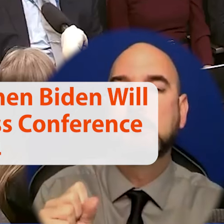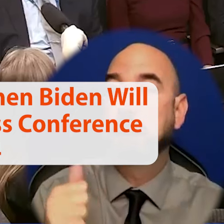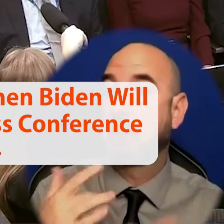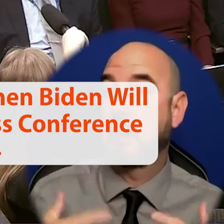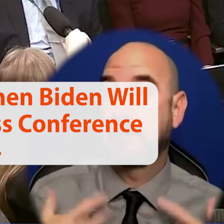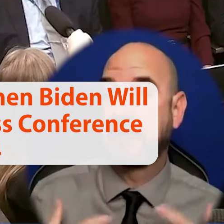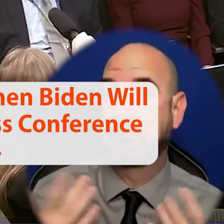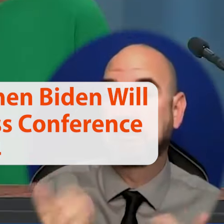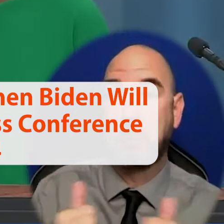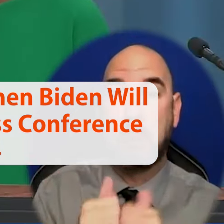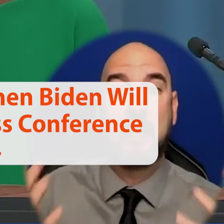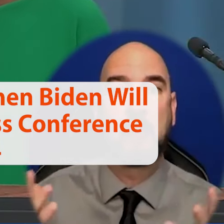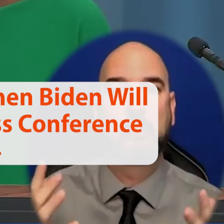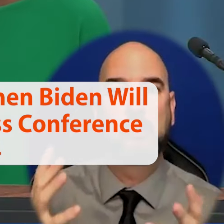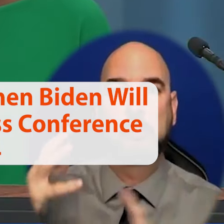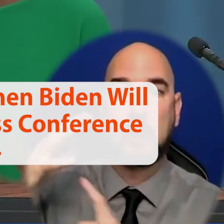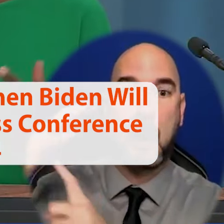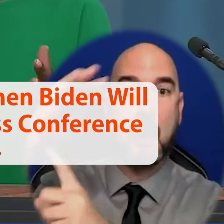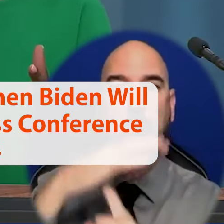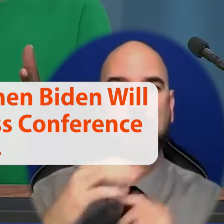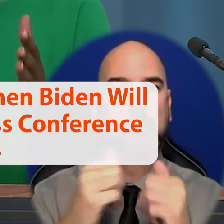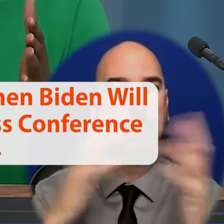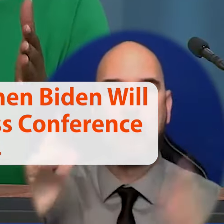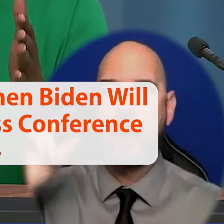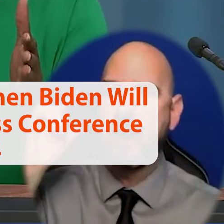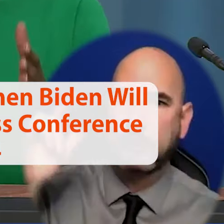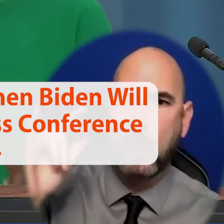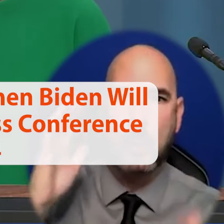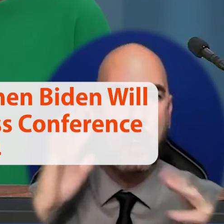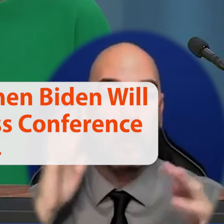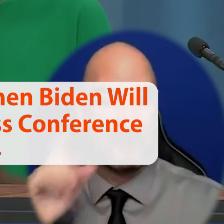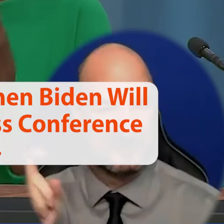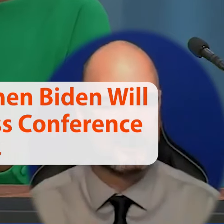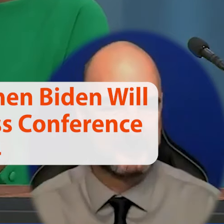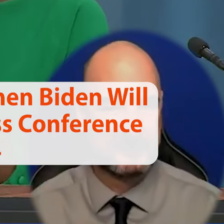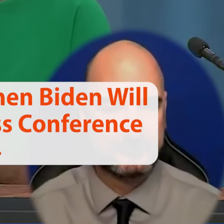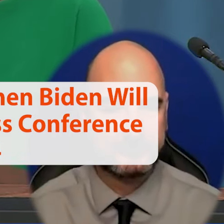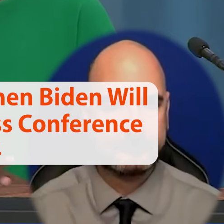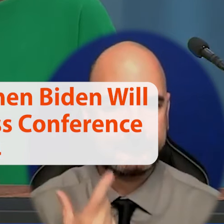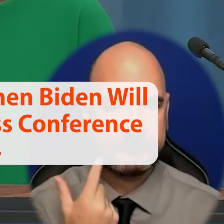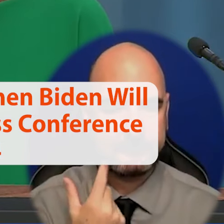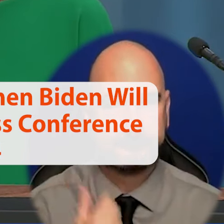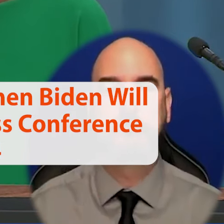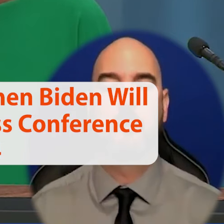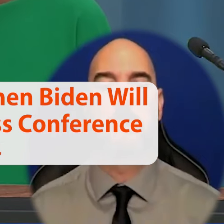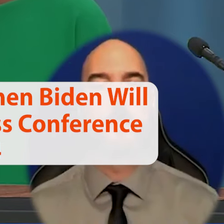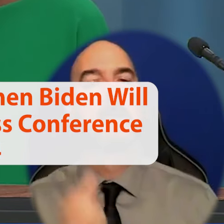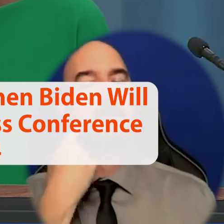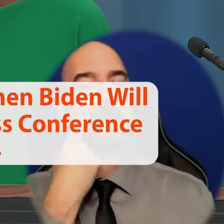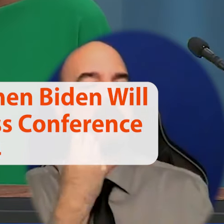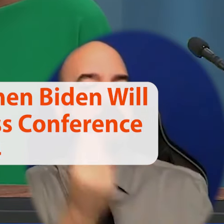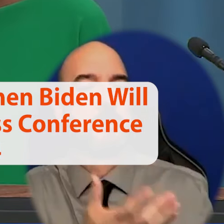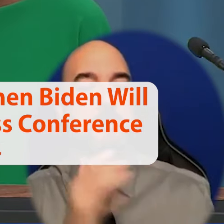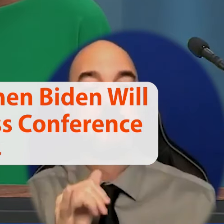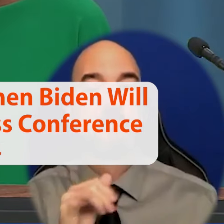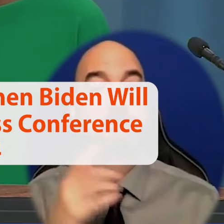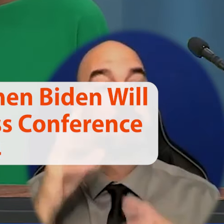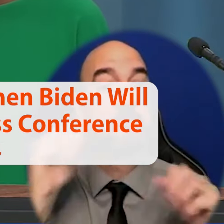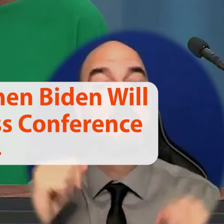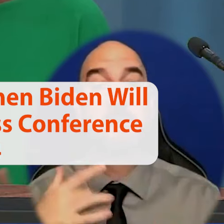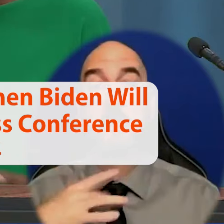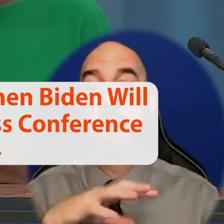background? I don't have anything for you to share. Obviously, the president, as you were just saying, the president takes questions pretty